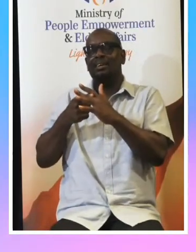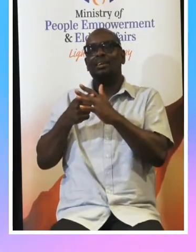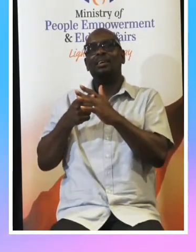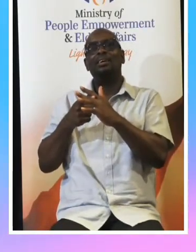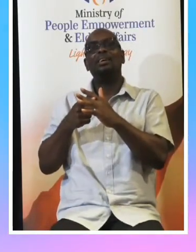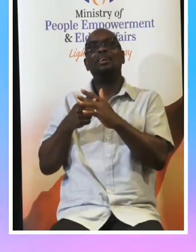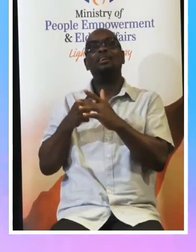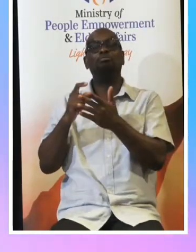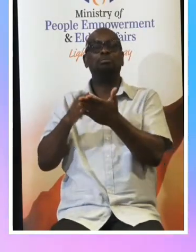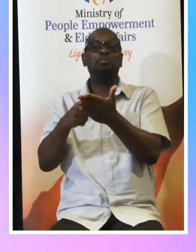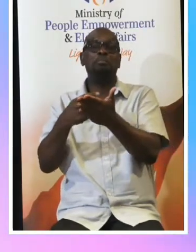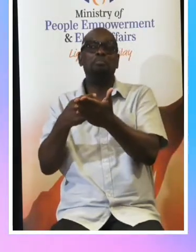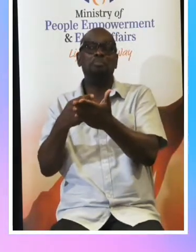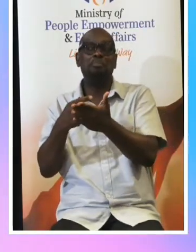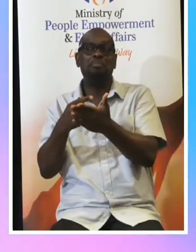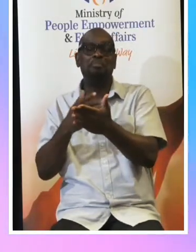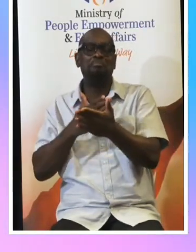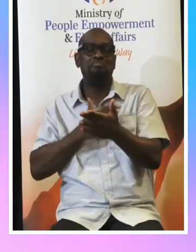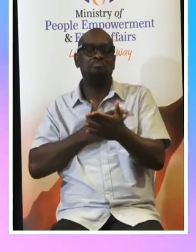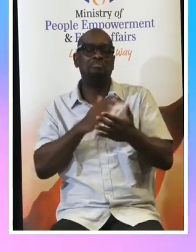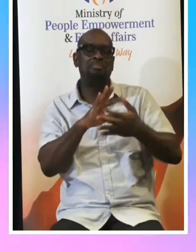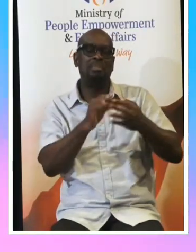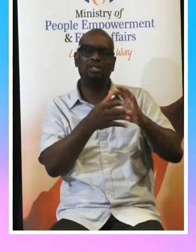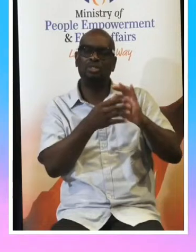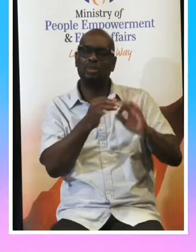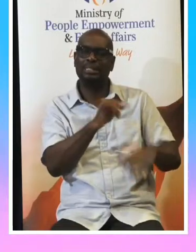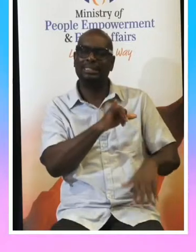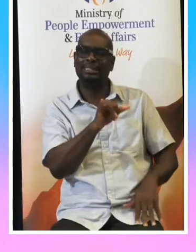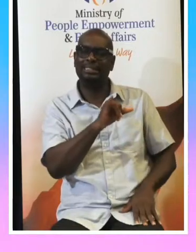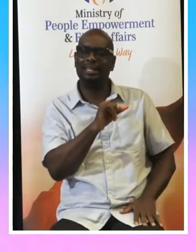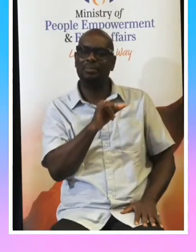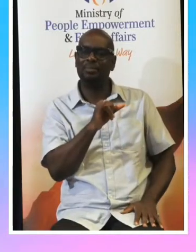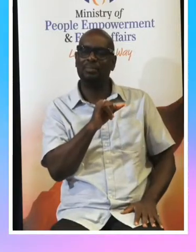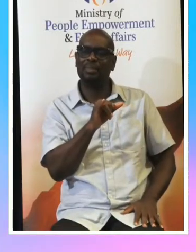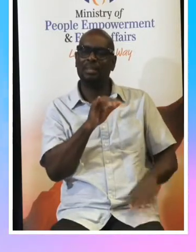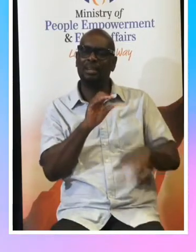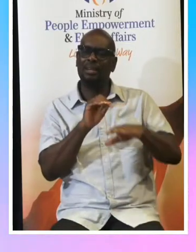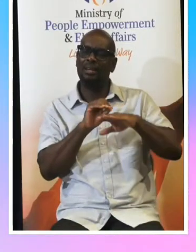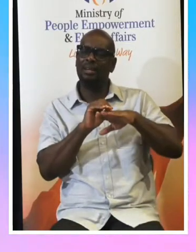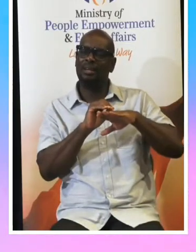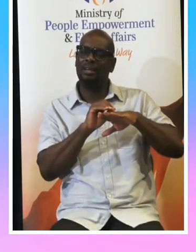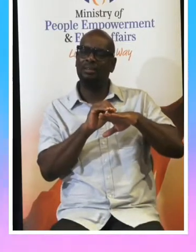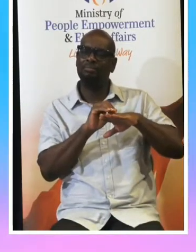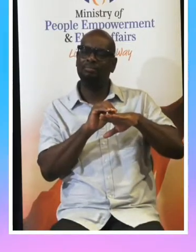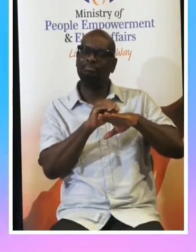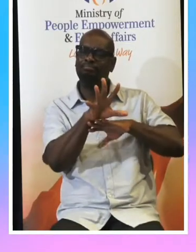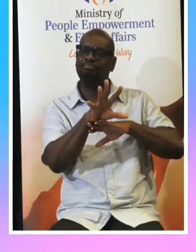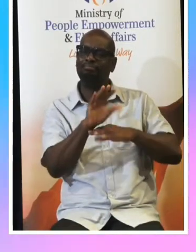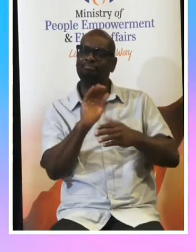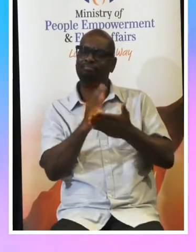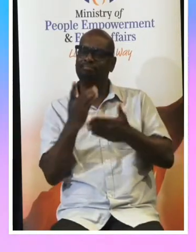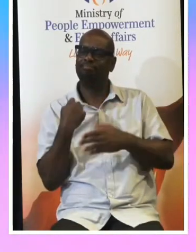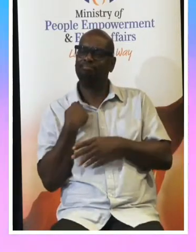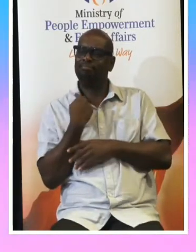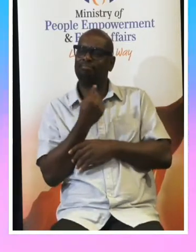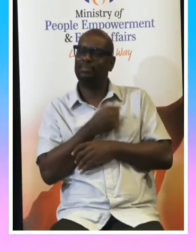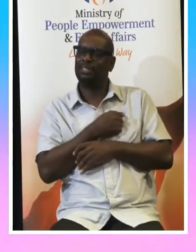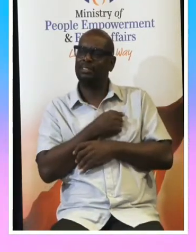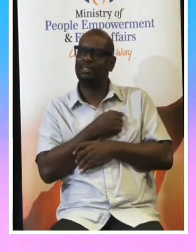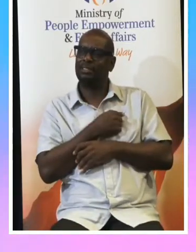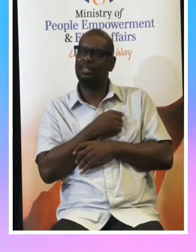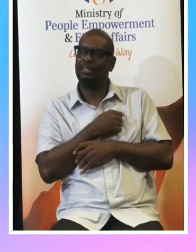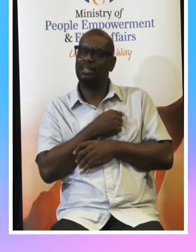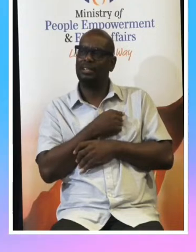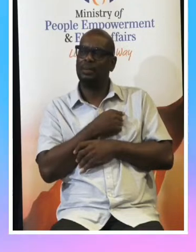Sometimes it has been stories like mine that absolve us of the collective responsibility to